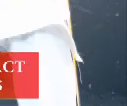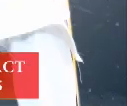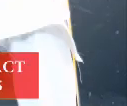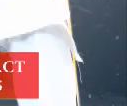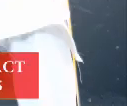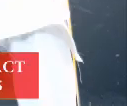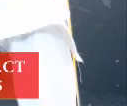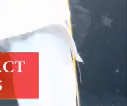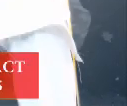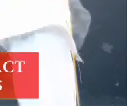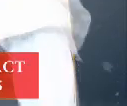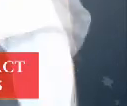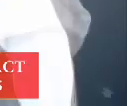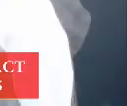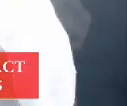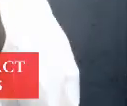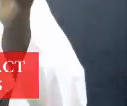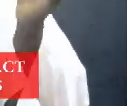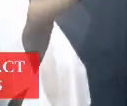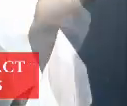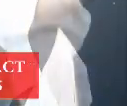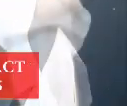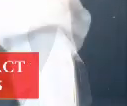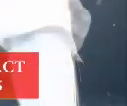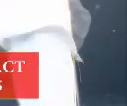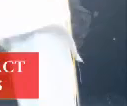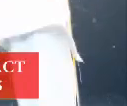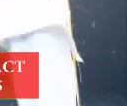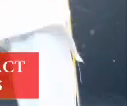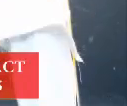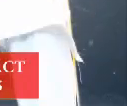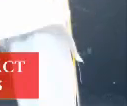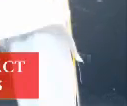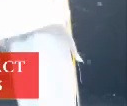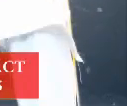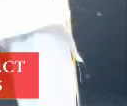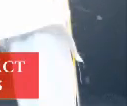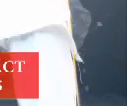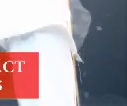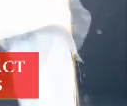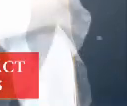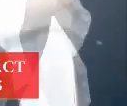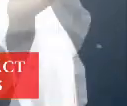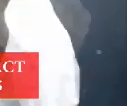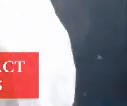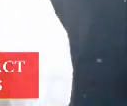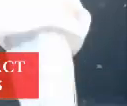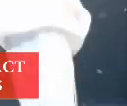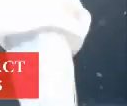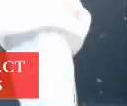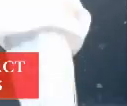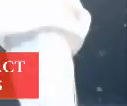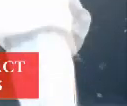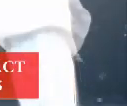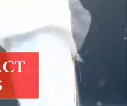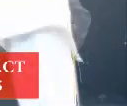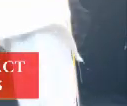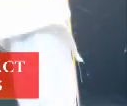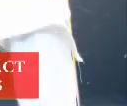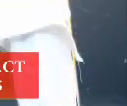dinañ waxtaane nag si biir kër yi. diggante nit ki ak boromam. dinañ dem si biir office yi. diggante nit ki ak